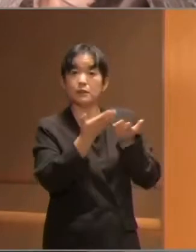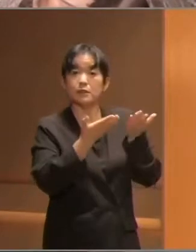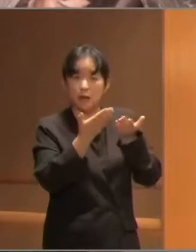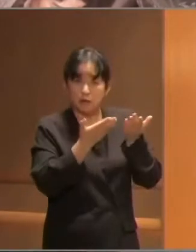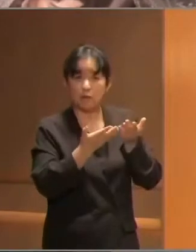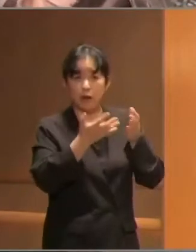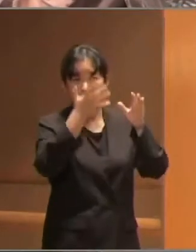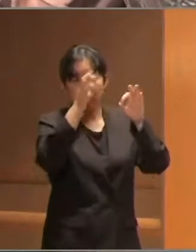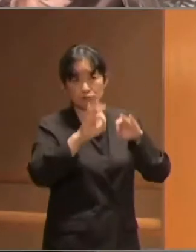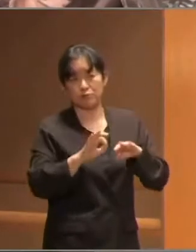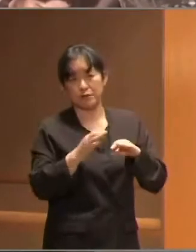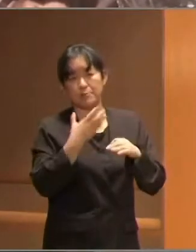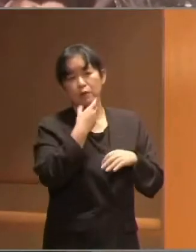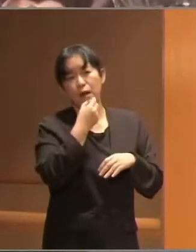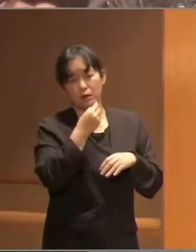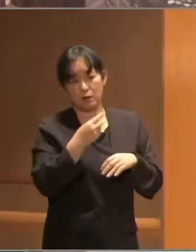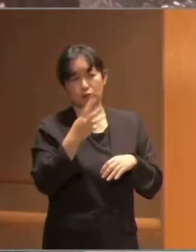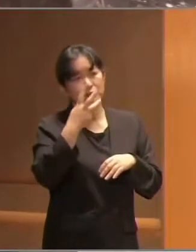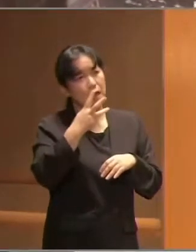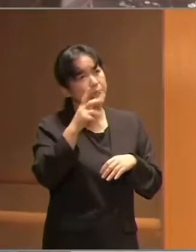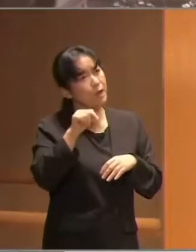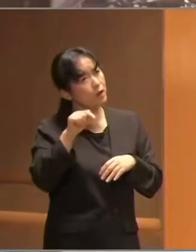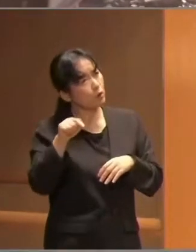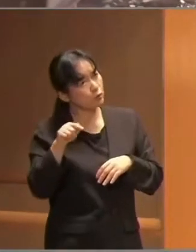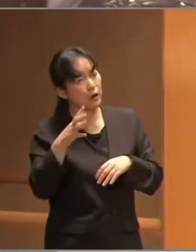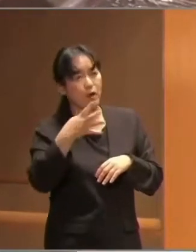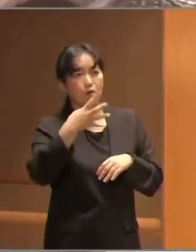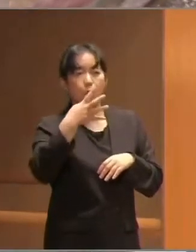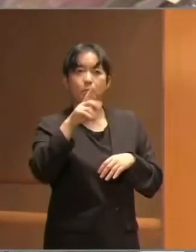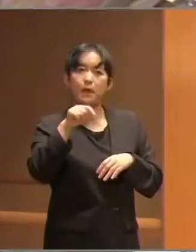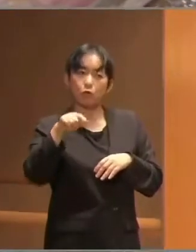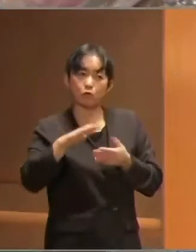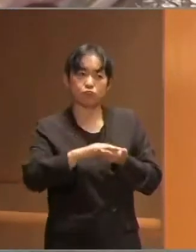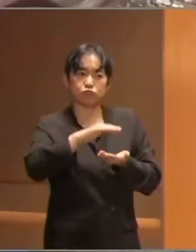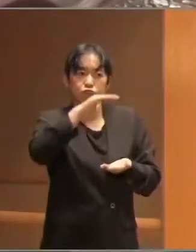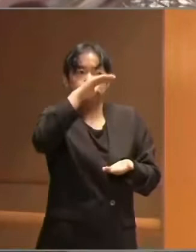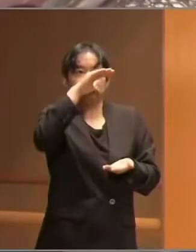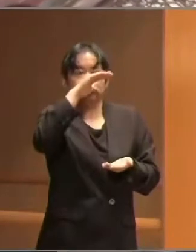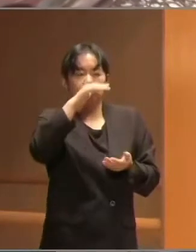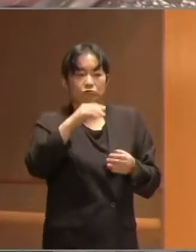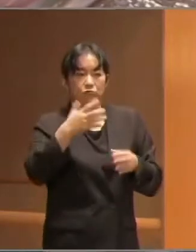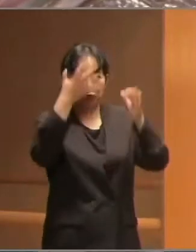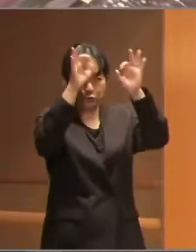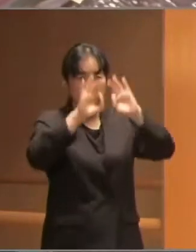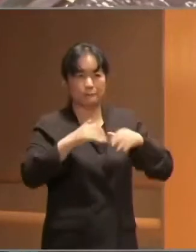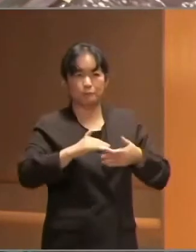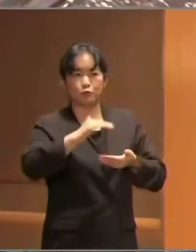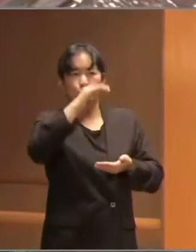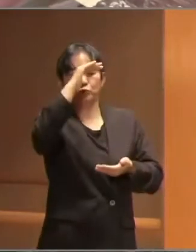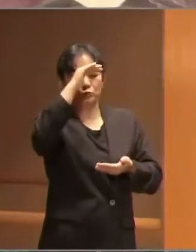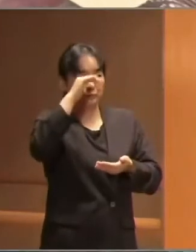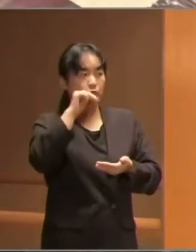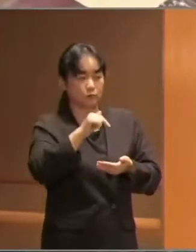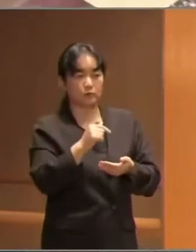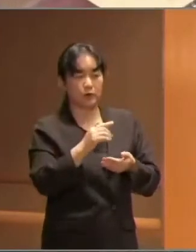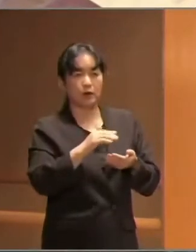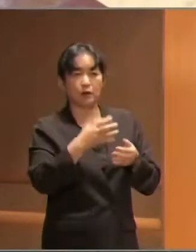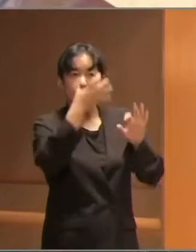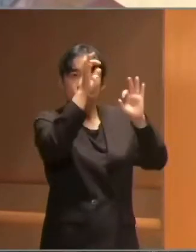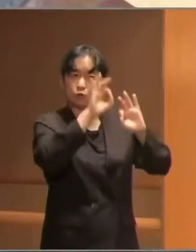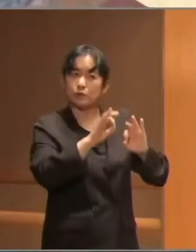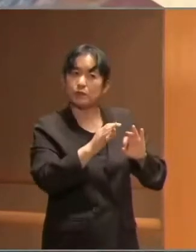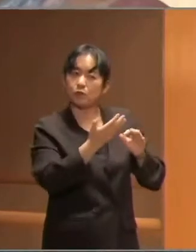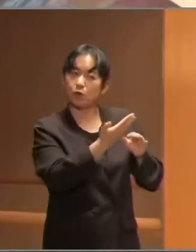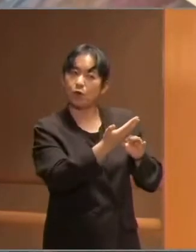And we have plenty of snow in Niigata. Sometimes it snows up to 3 meters or 4 meters high. And so just